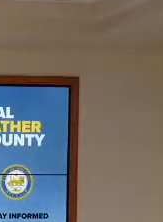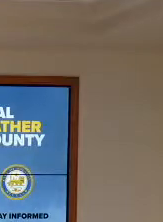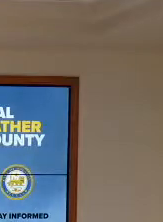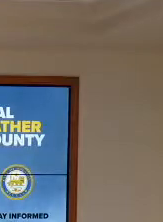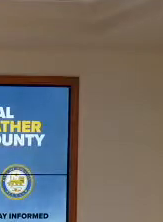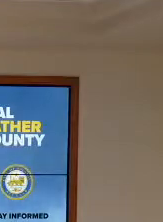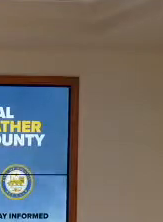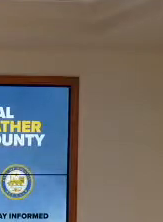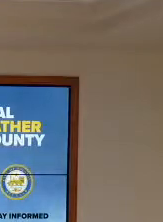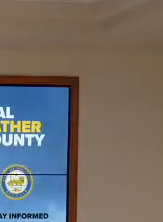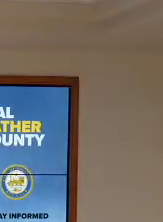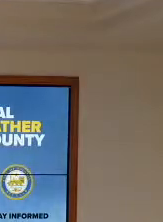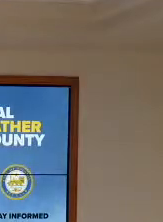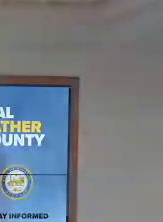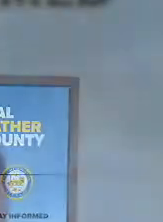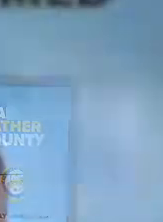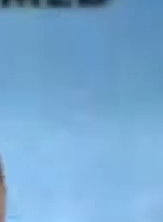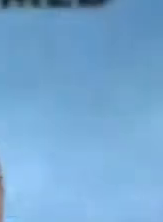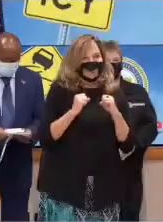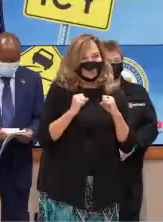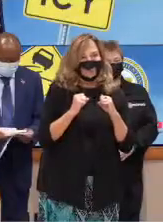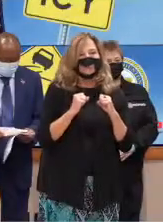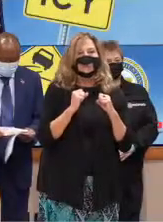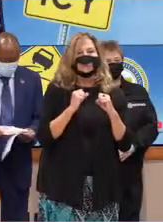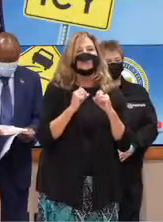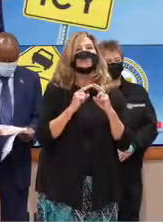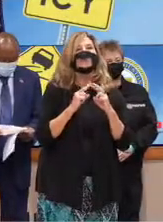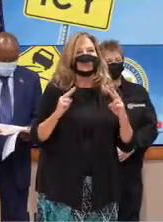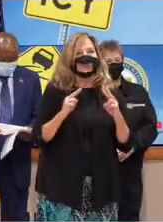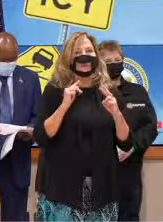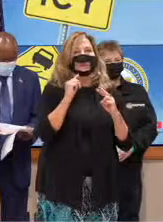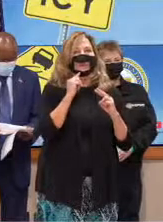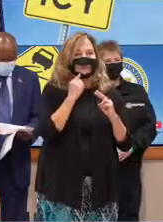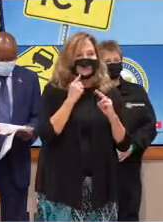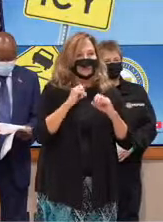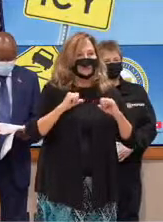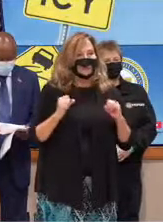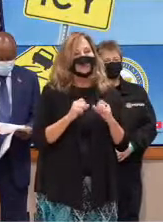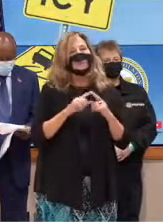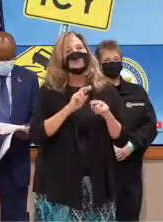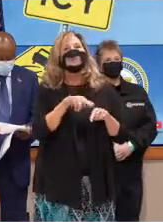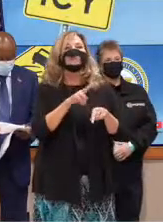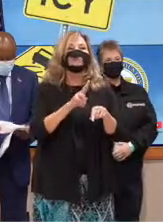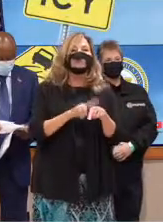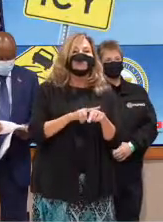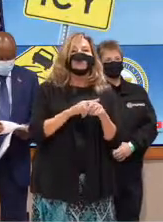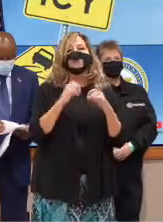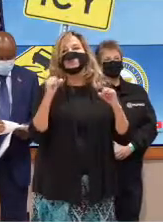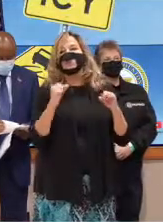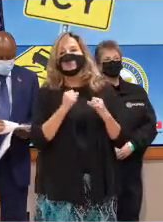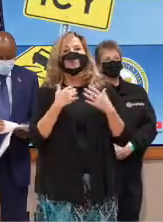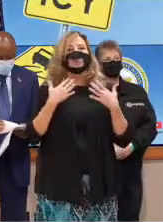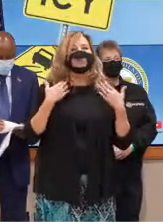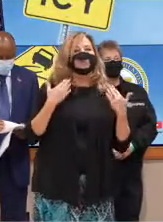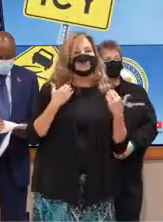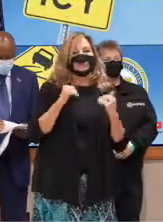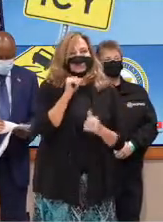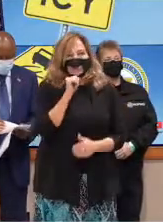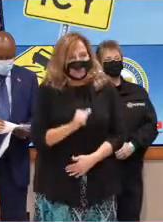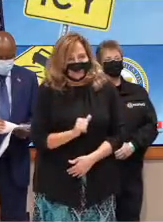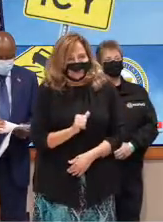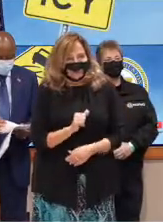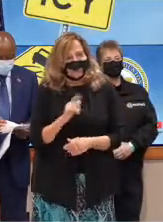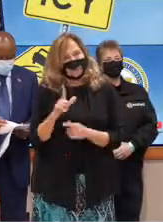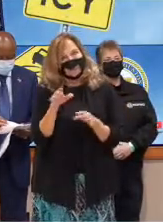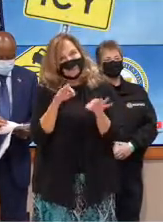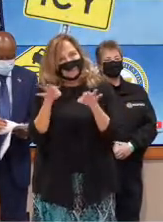the cold air that is going to come with this, and this is going to be extreme cold. This isn't your normal cold air outbreak down here. You know, as you heard the mayor and the judge